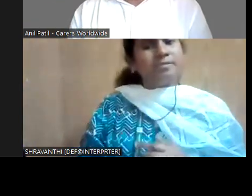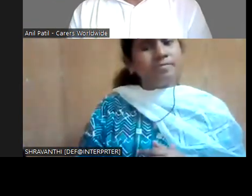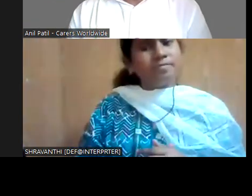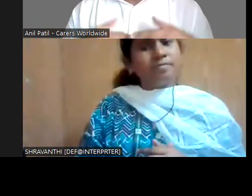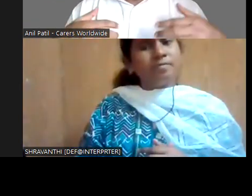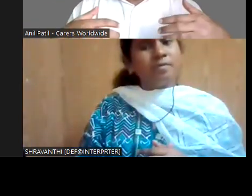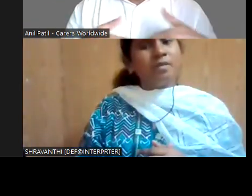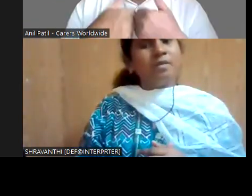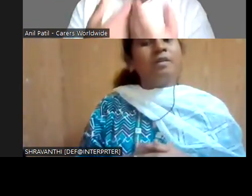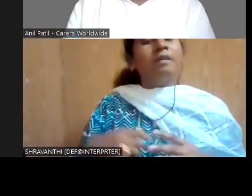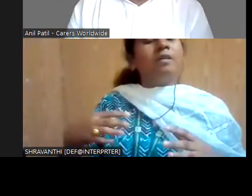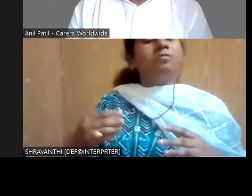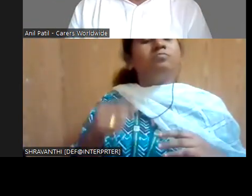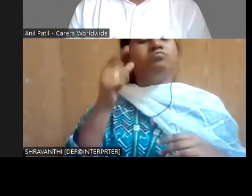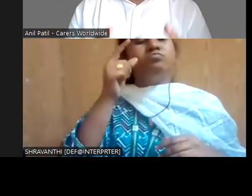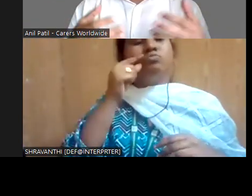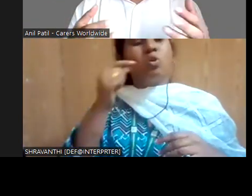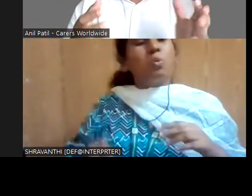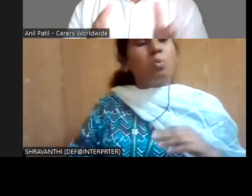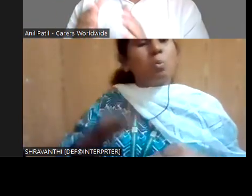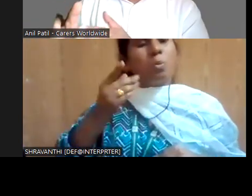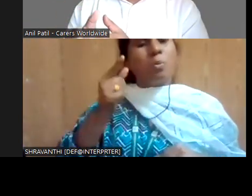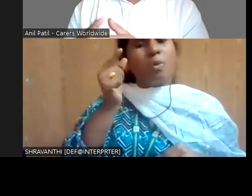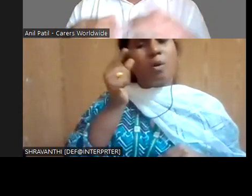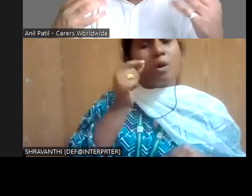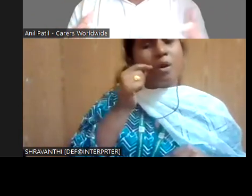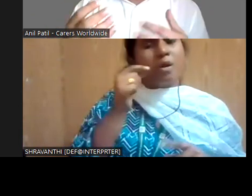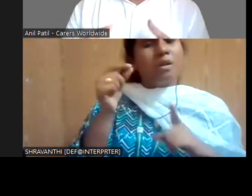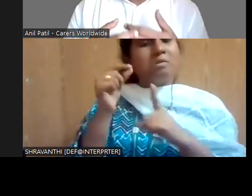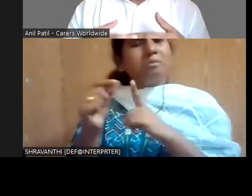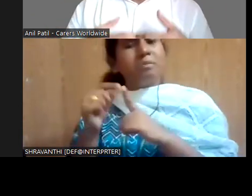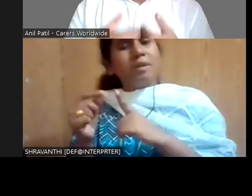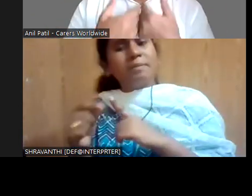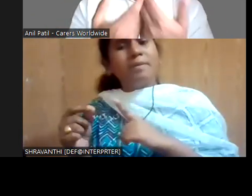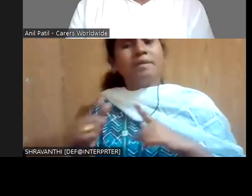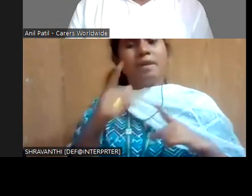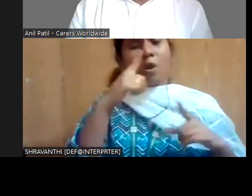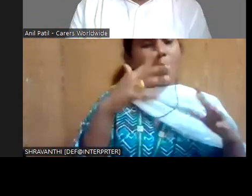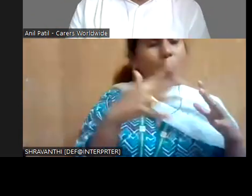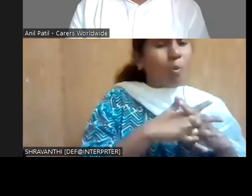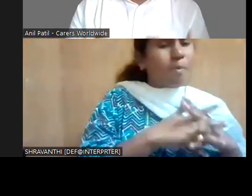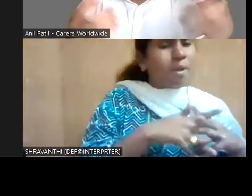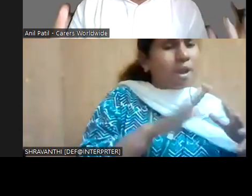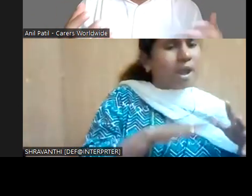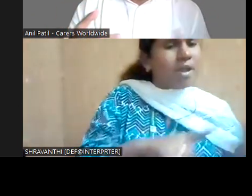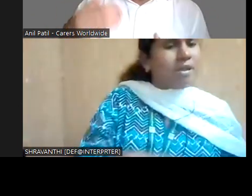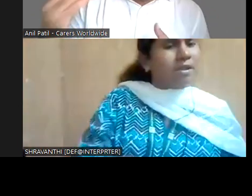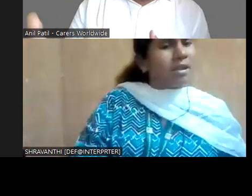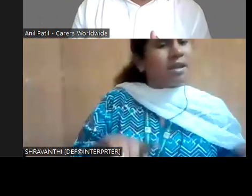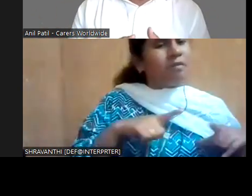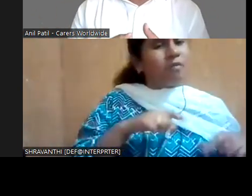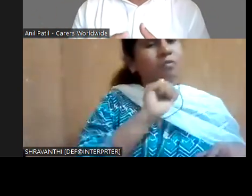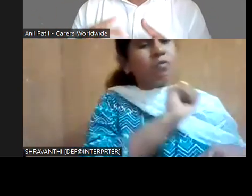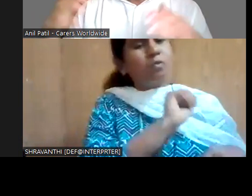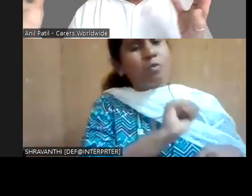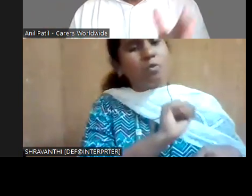Why can't men, more men can involve so that primary caregivers or women can have life on their own as well. Sometimes they can go